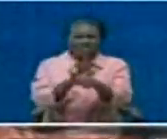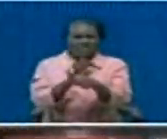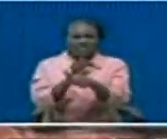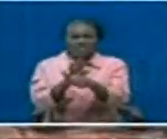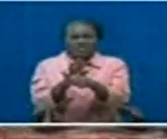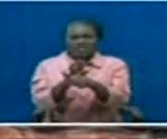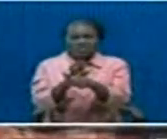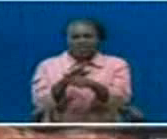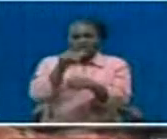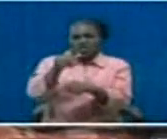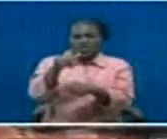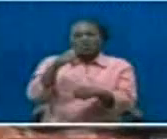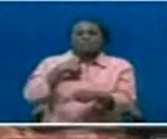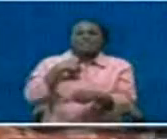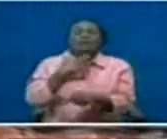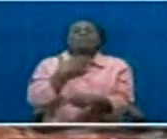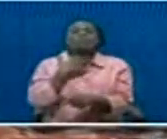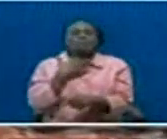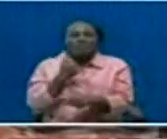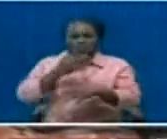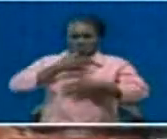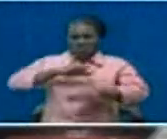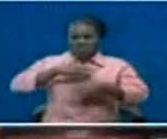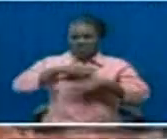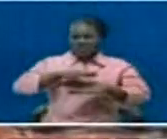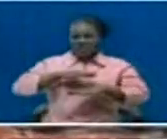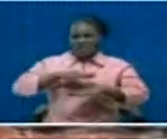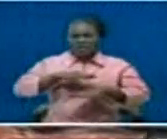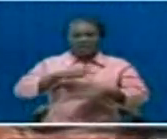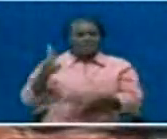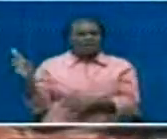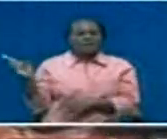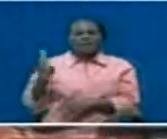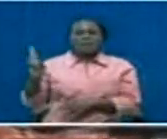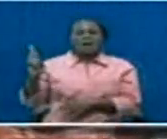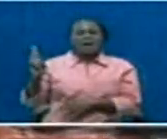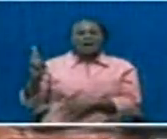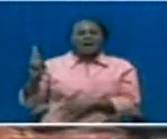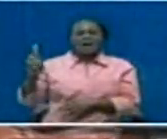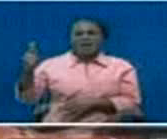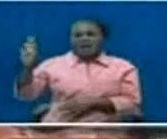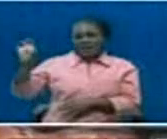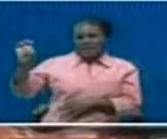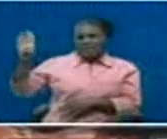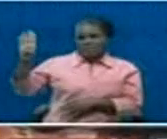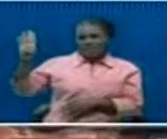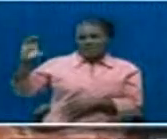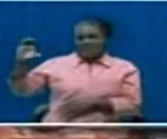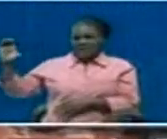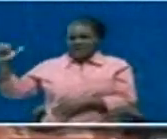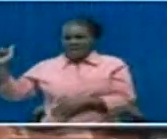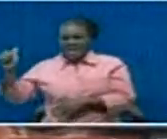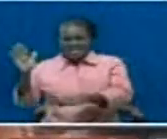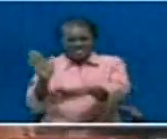here. Yes, because yes, you know, yes. I love to listen to some Buru women singing. Yes. So, Rebecca? Yeah. Come. We have to have a little